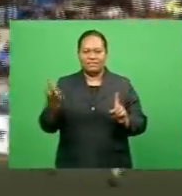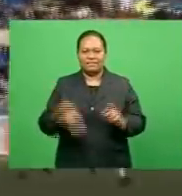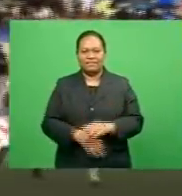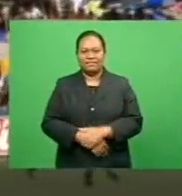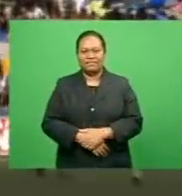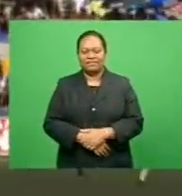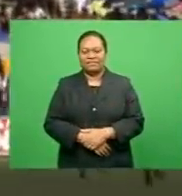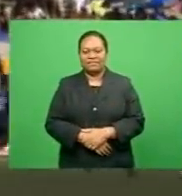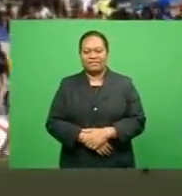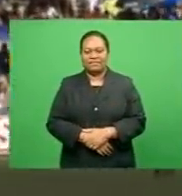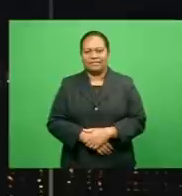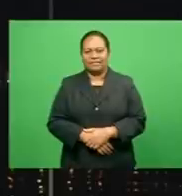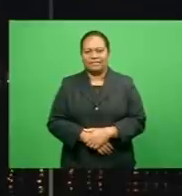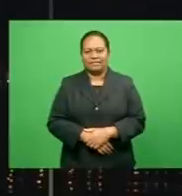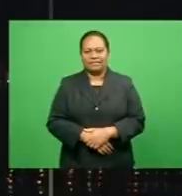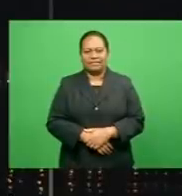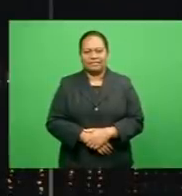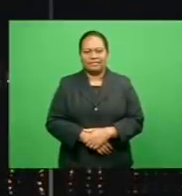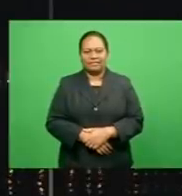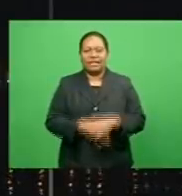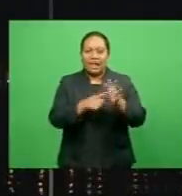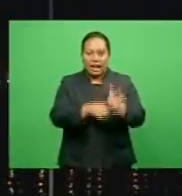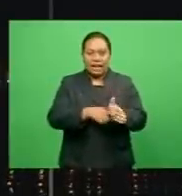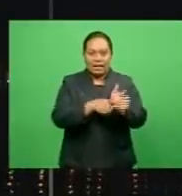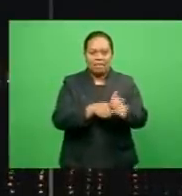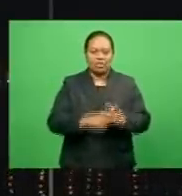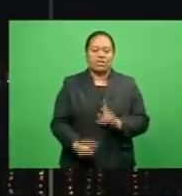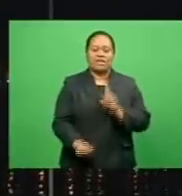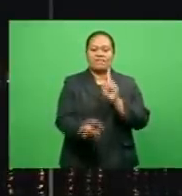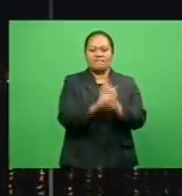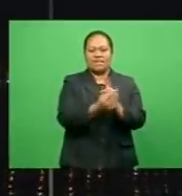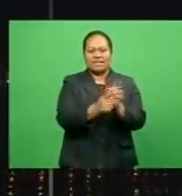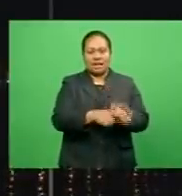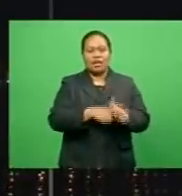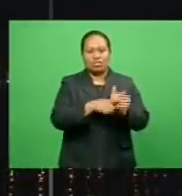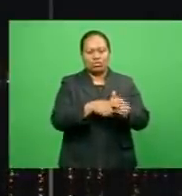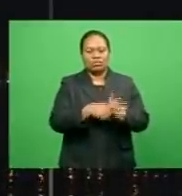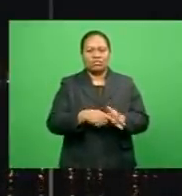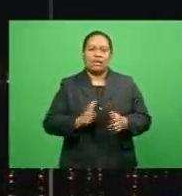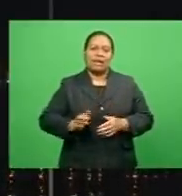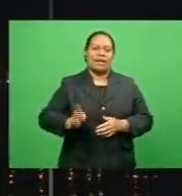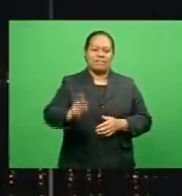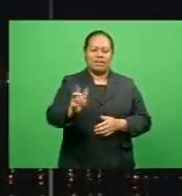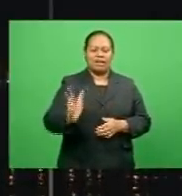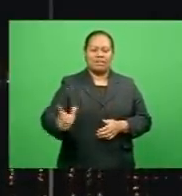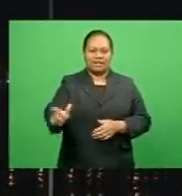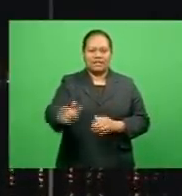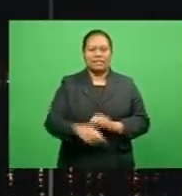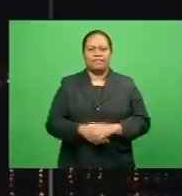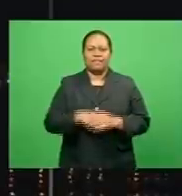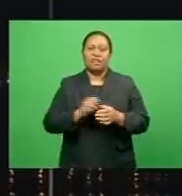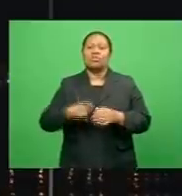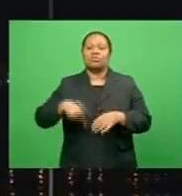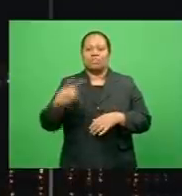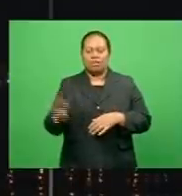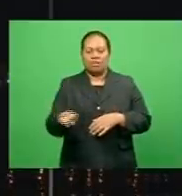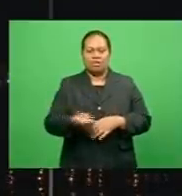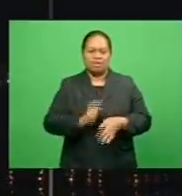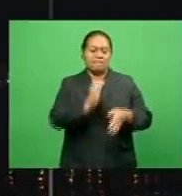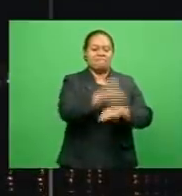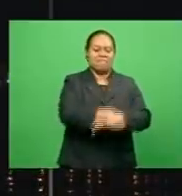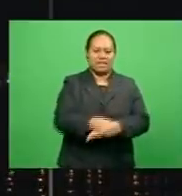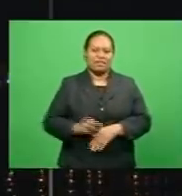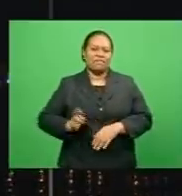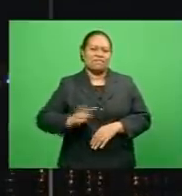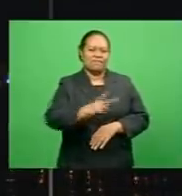Tavi, FBC Sports. Labasa will meet Lautoka in the finals of the Courts IDC tomorrow after defeating Rewa 1-0 in the